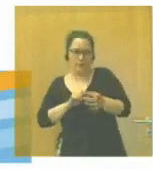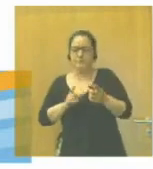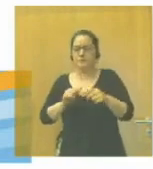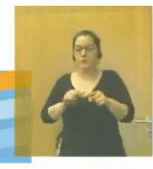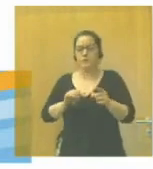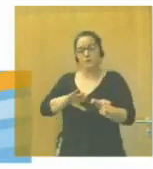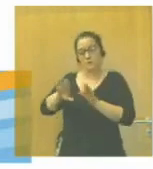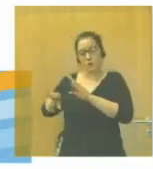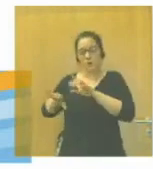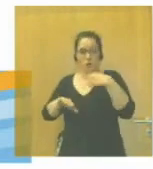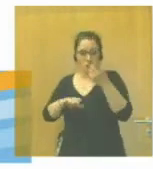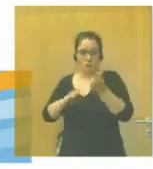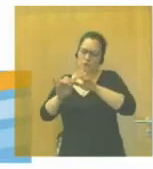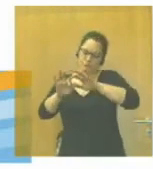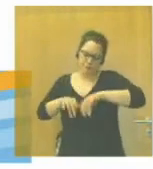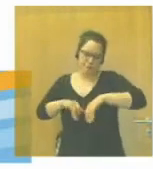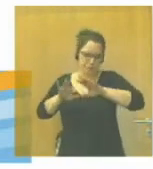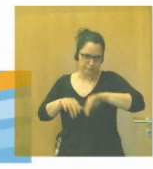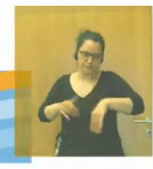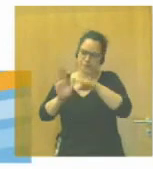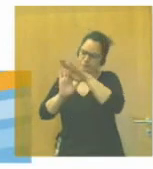for what communities can do.